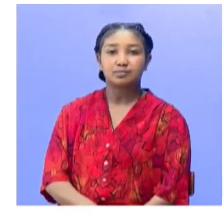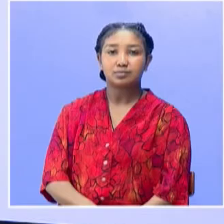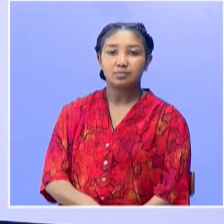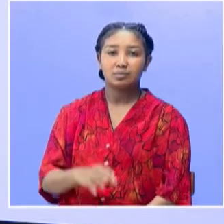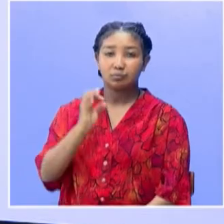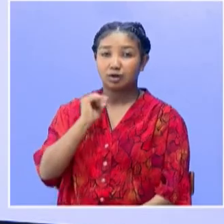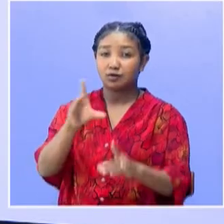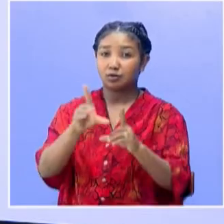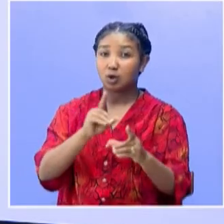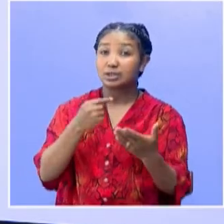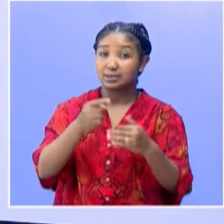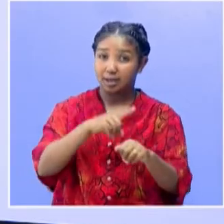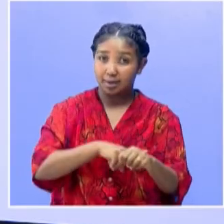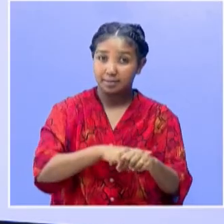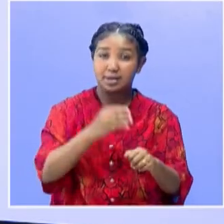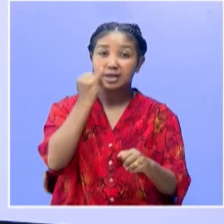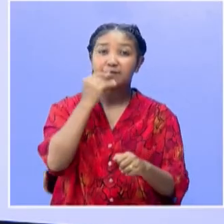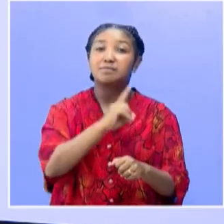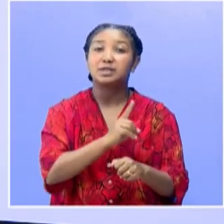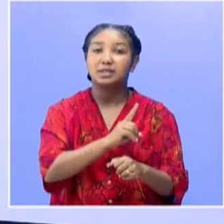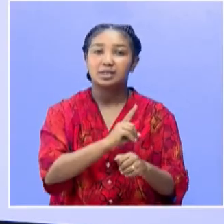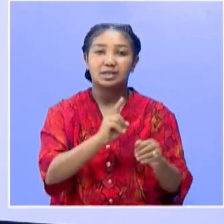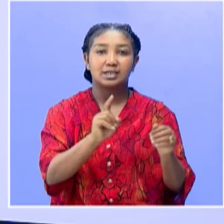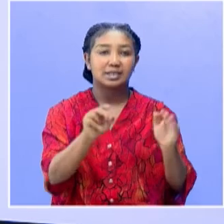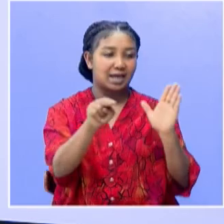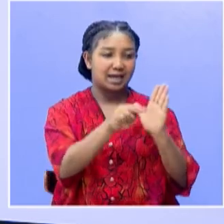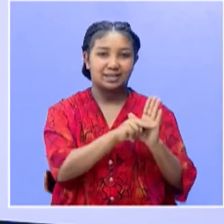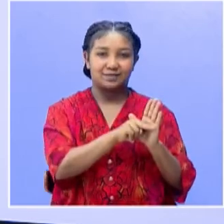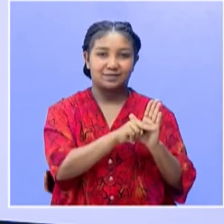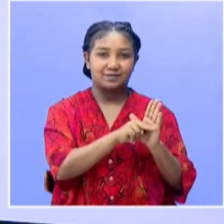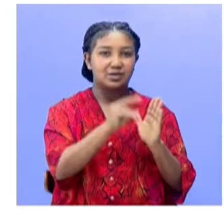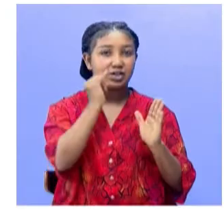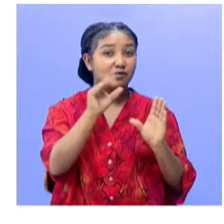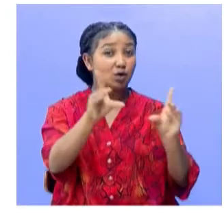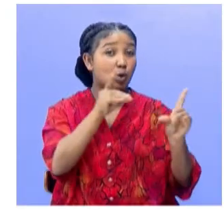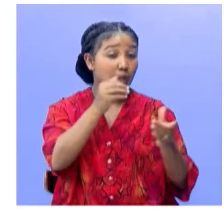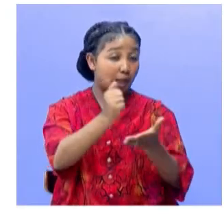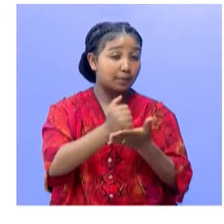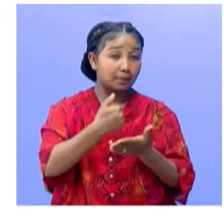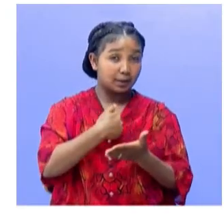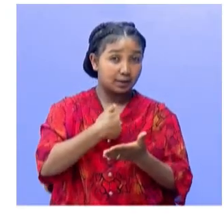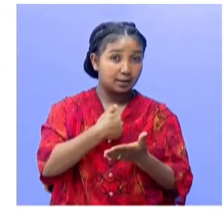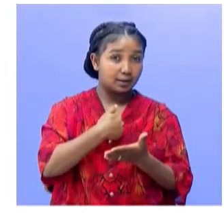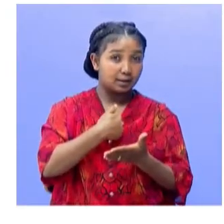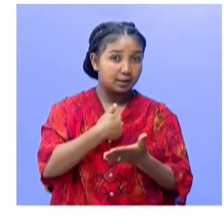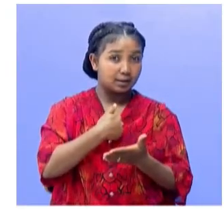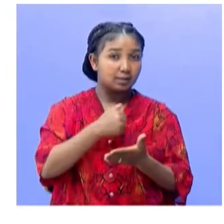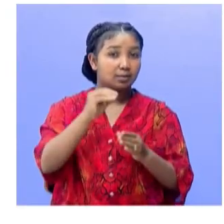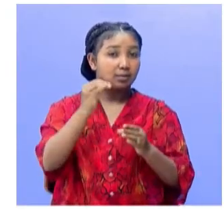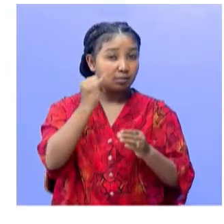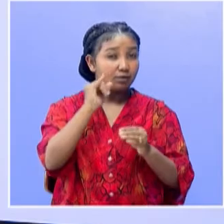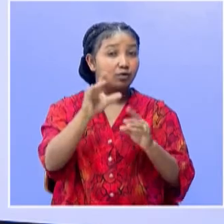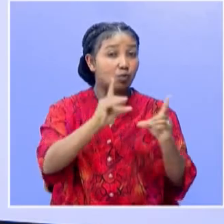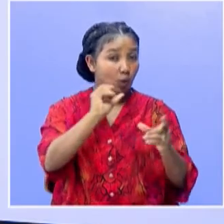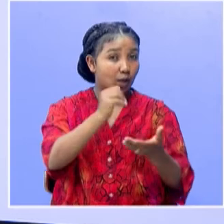yeah? Now this time our if clause is what? Negative. If you don't help me, yes? If you